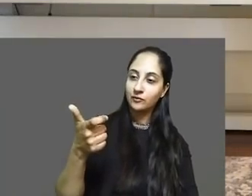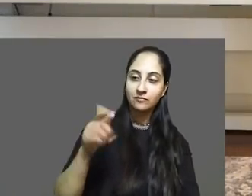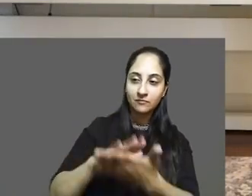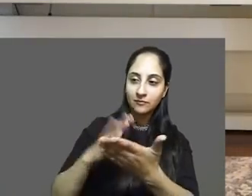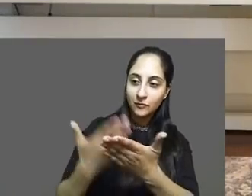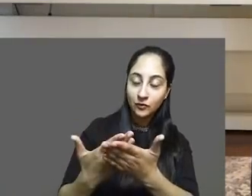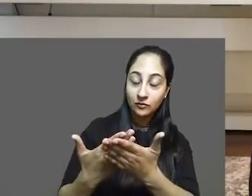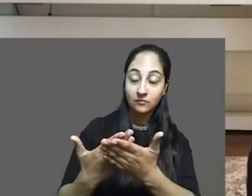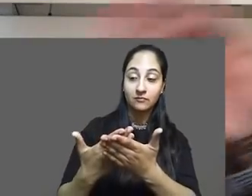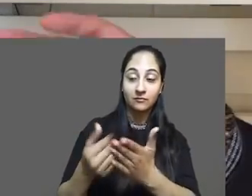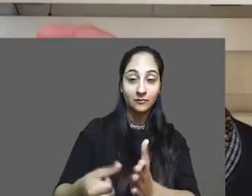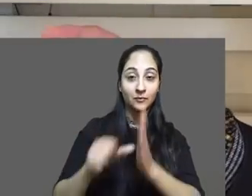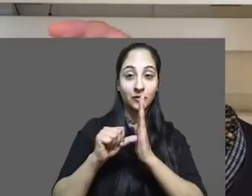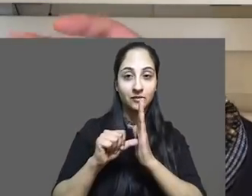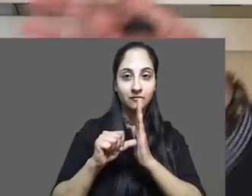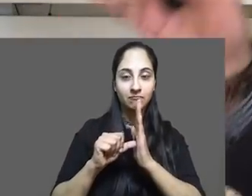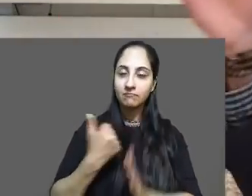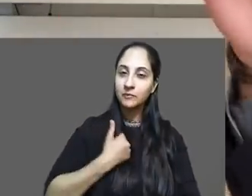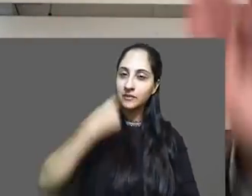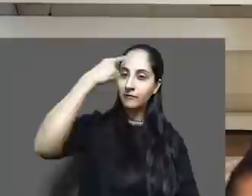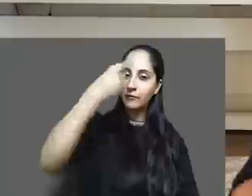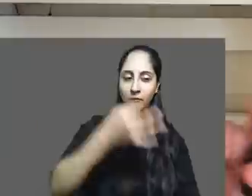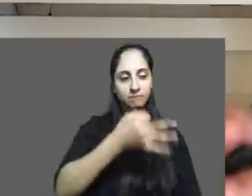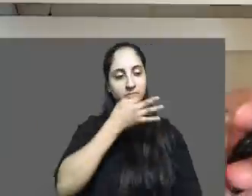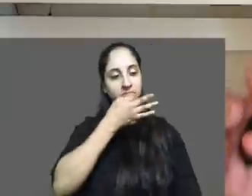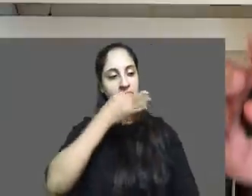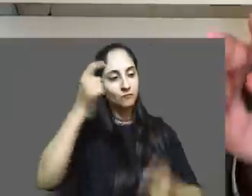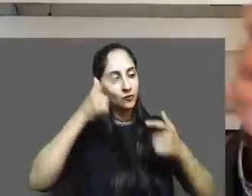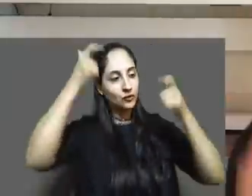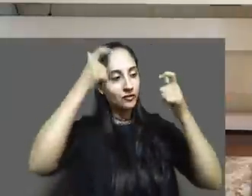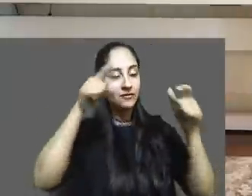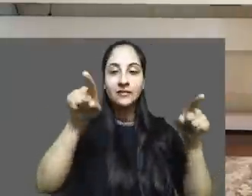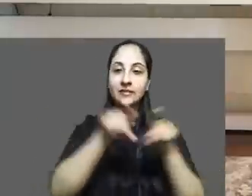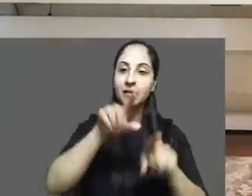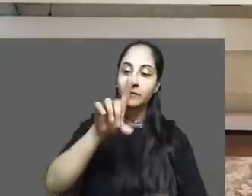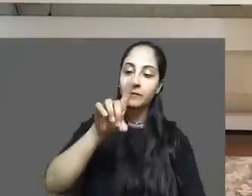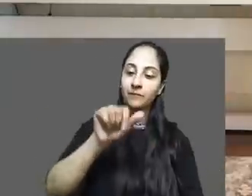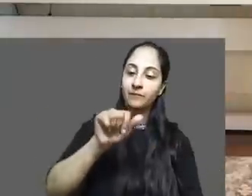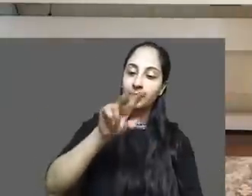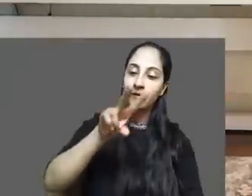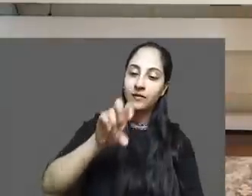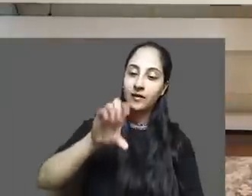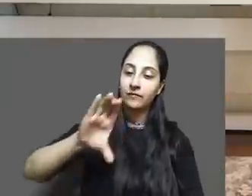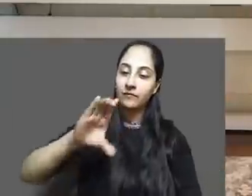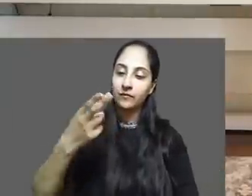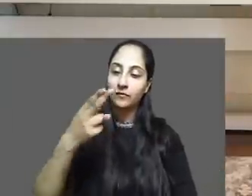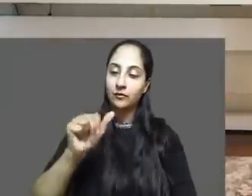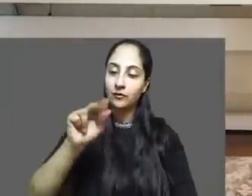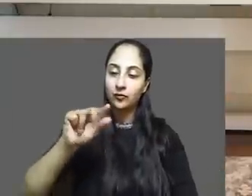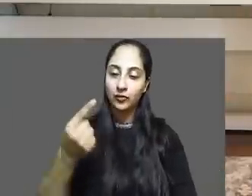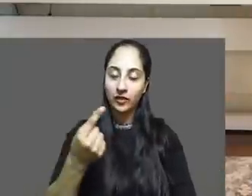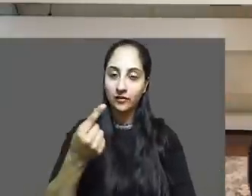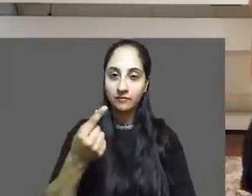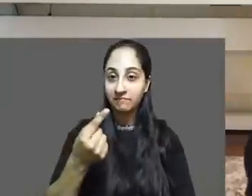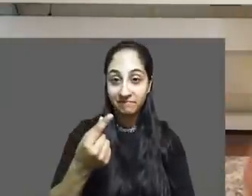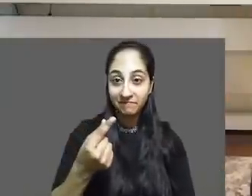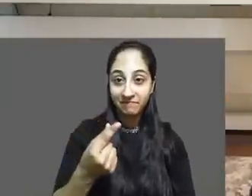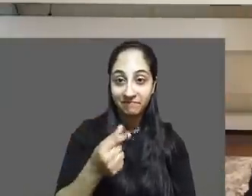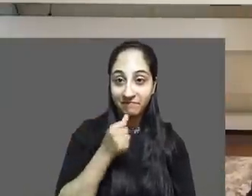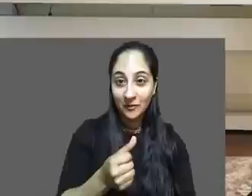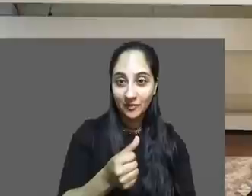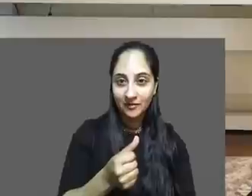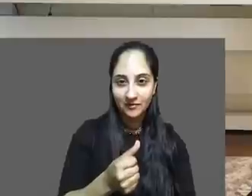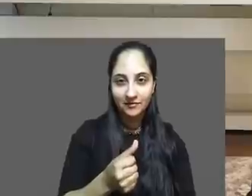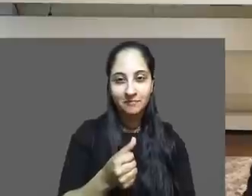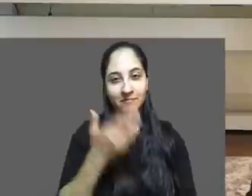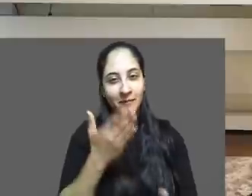have to say I am removing myself, renouncing the title as the self-anointed Dave Chang of my household. There might be two of you that